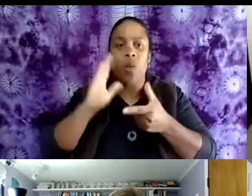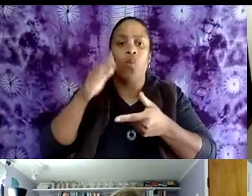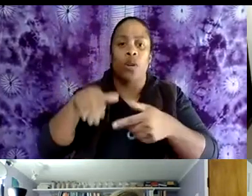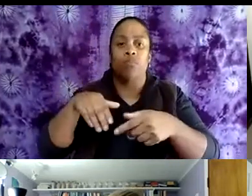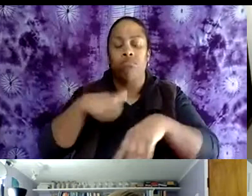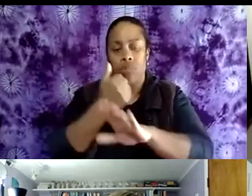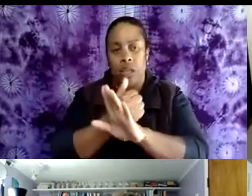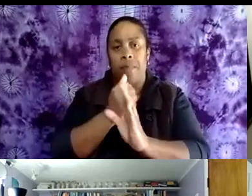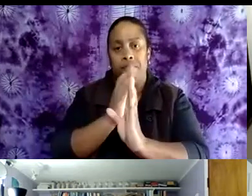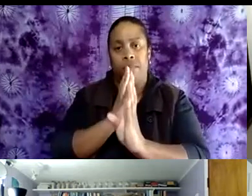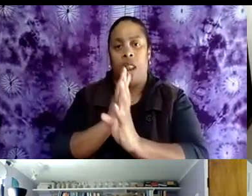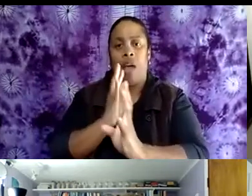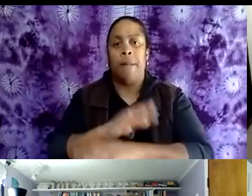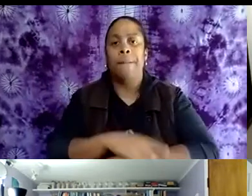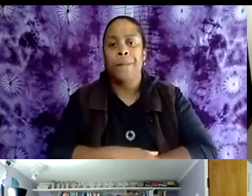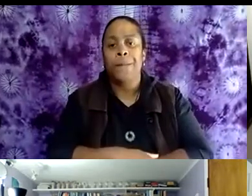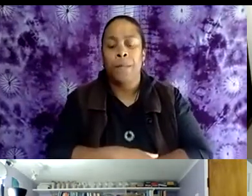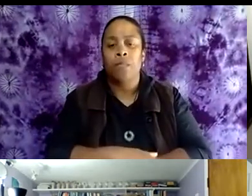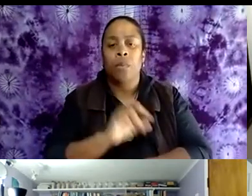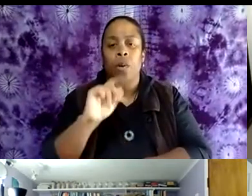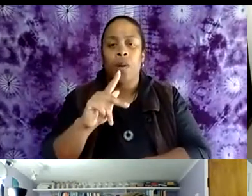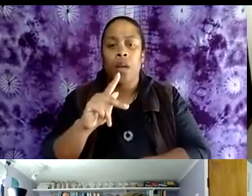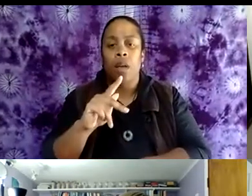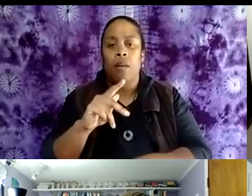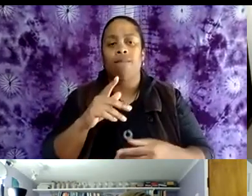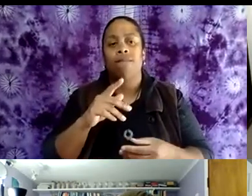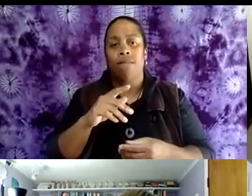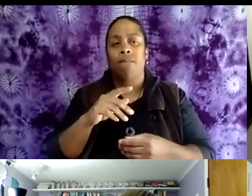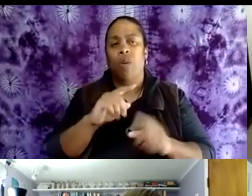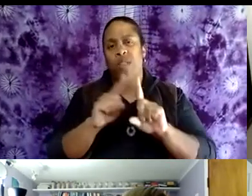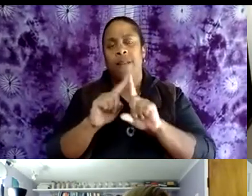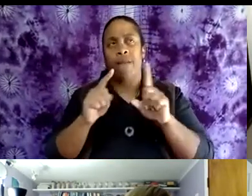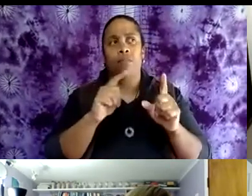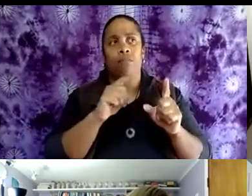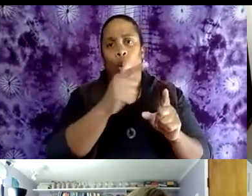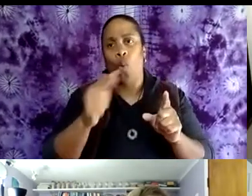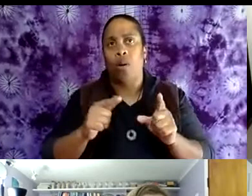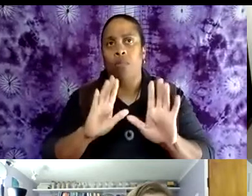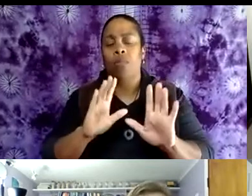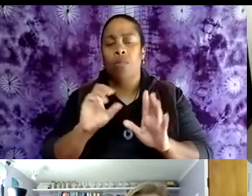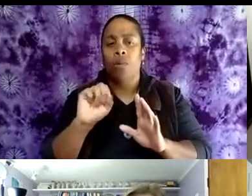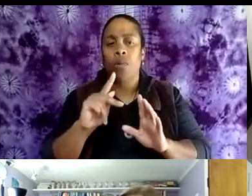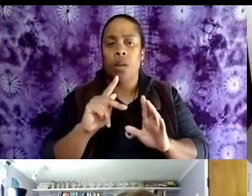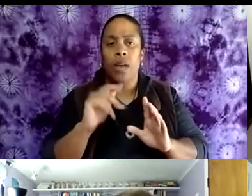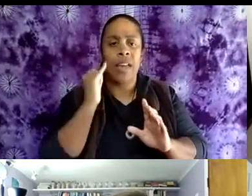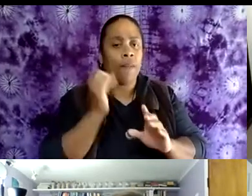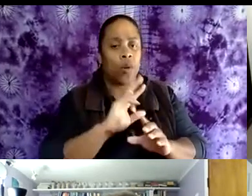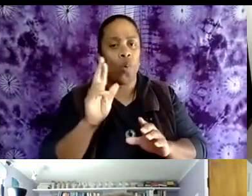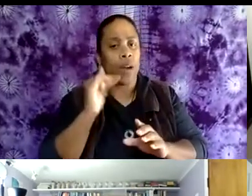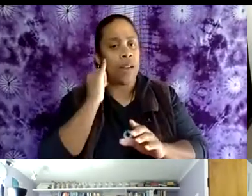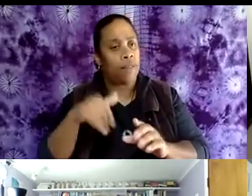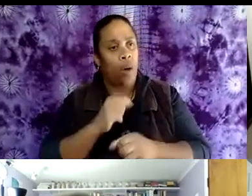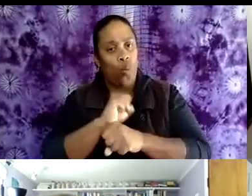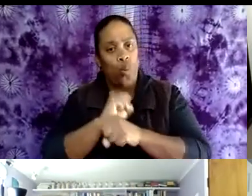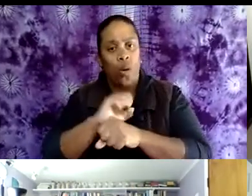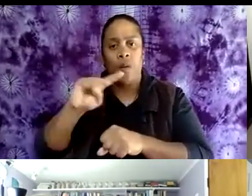great. Let's see. So let's go ahead. We'll do a different order of introducing ourselves right now. If you're ready, if that works, we do